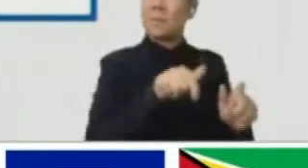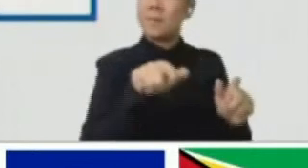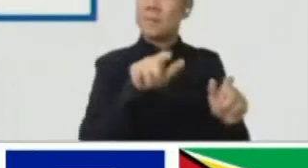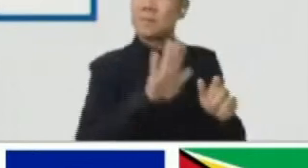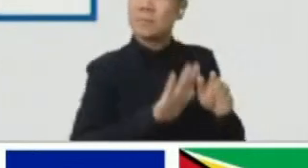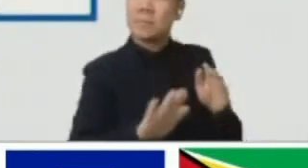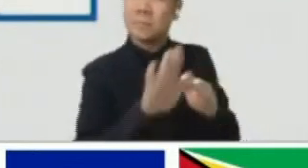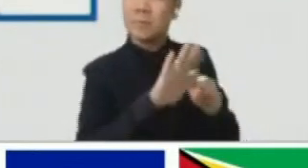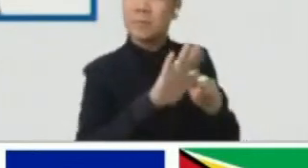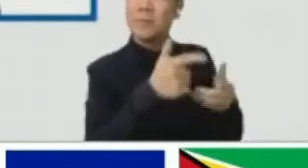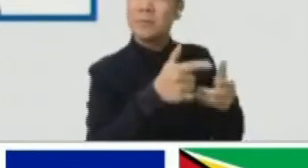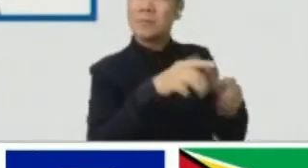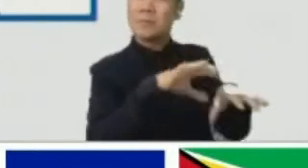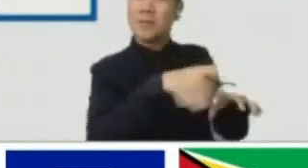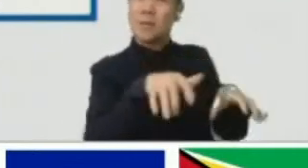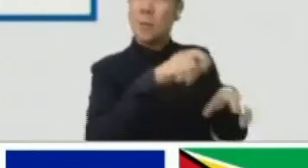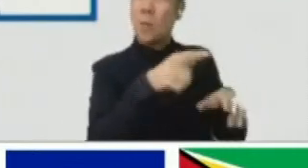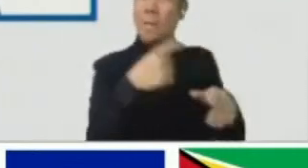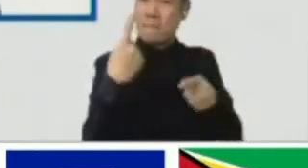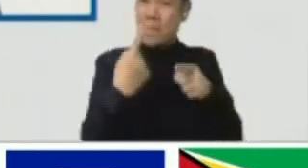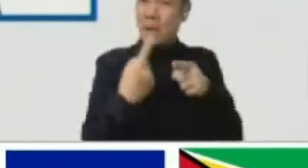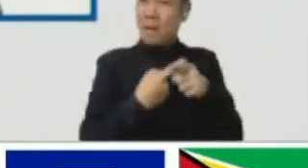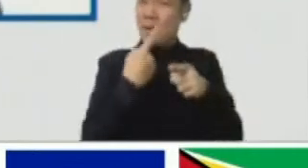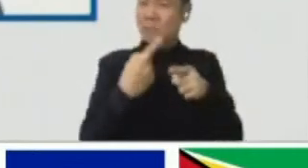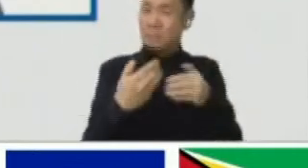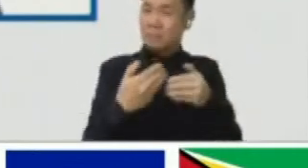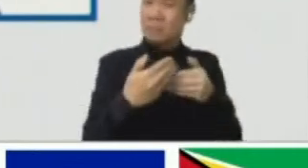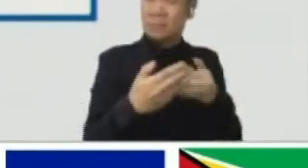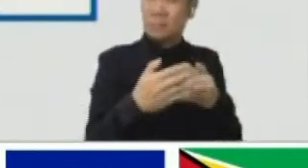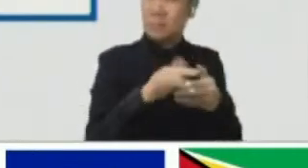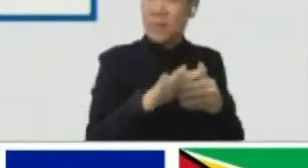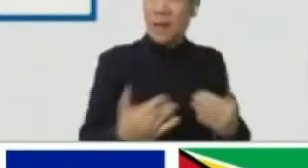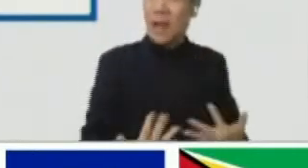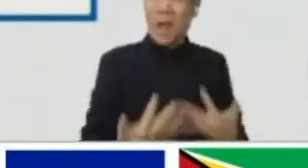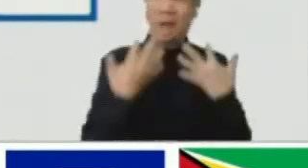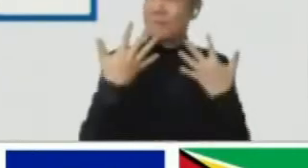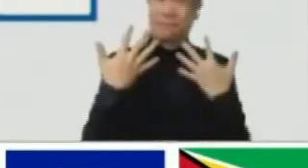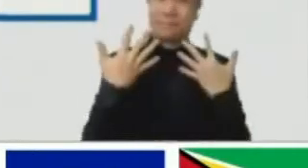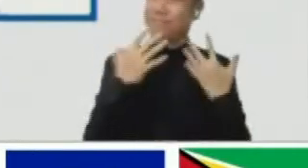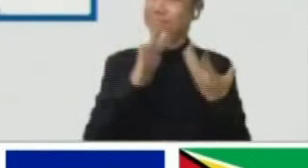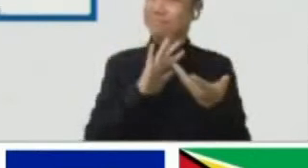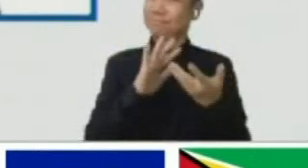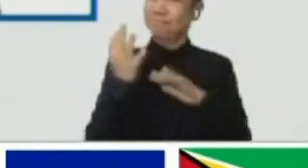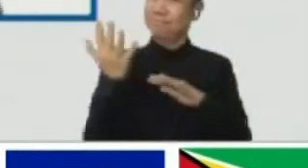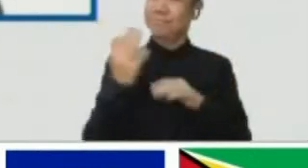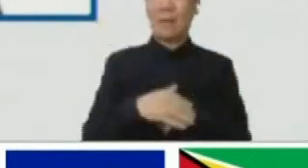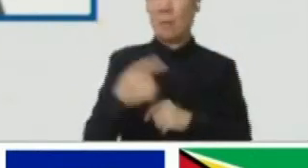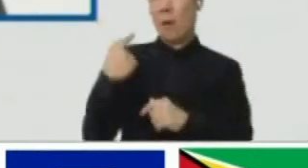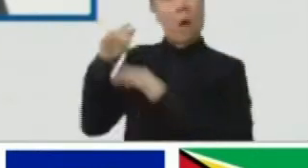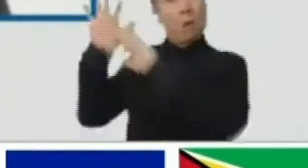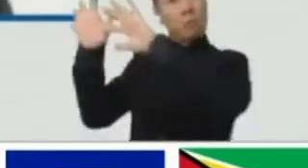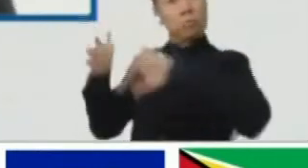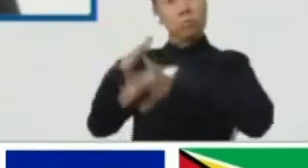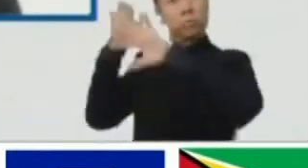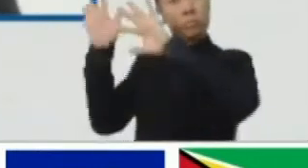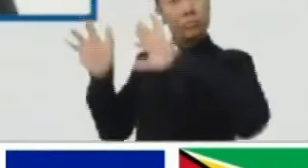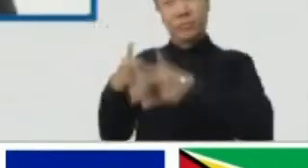Grenadines for months. In Colombia, hit by Hurricane Iota last year, more than